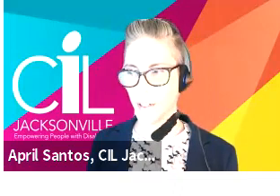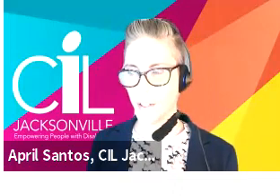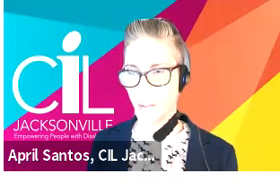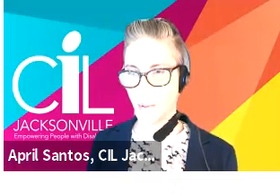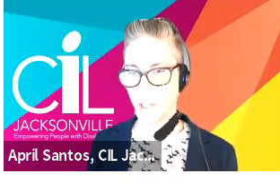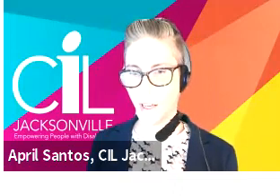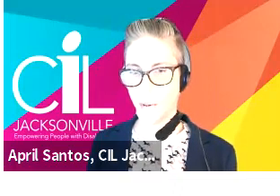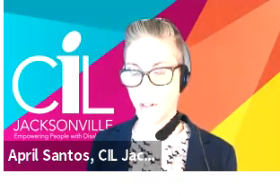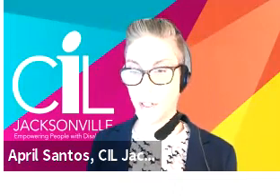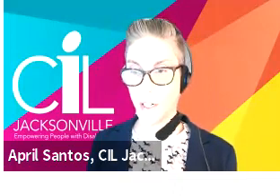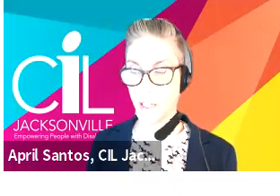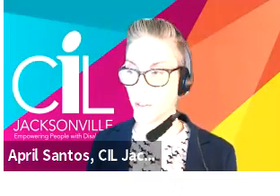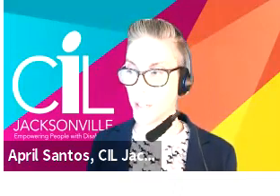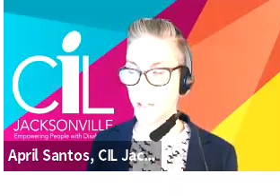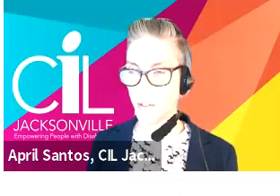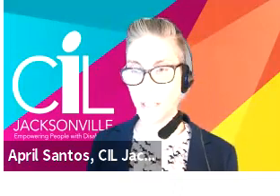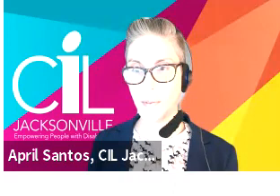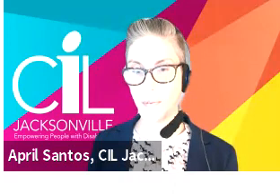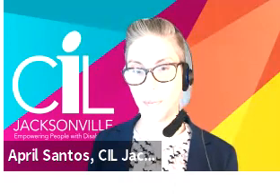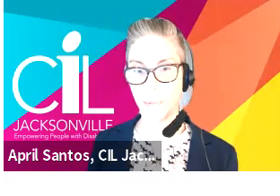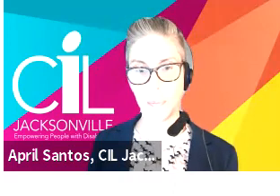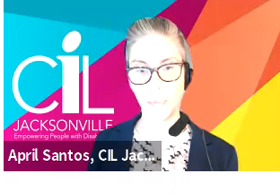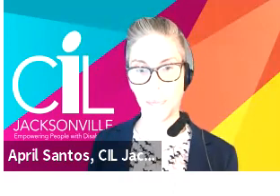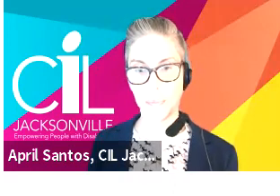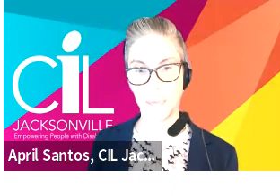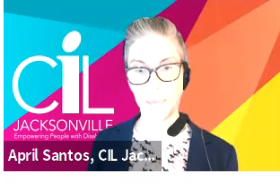If I can just double check, Guinevere, can you see my screen?